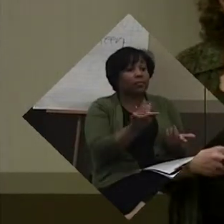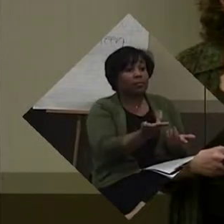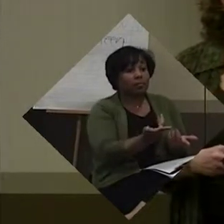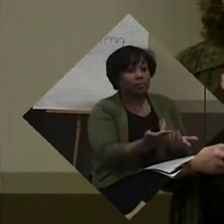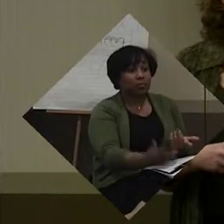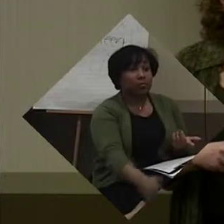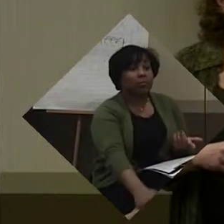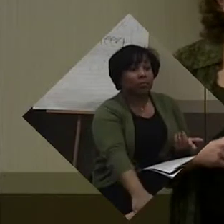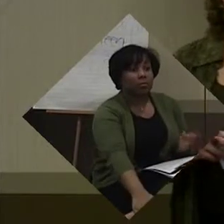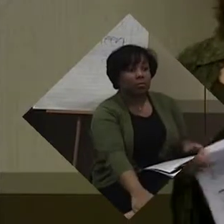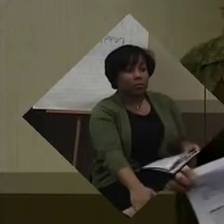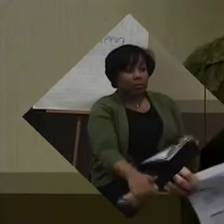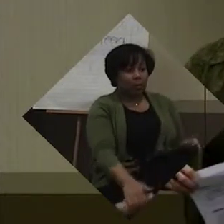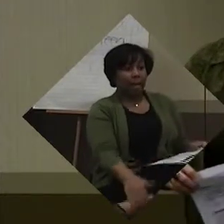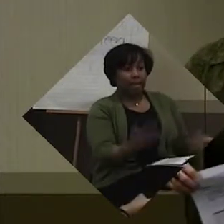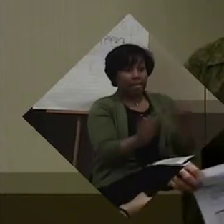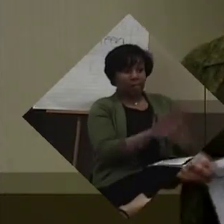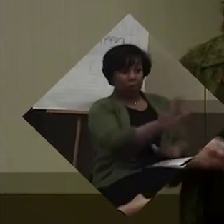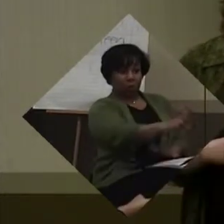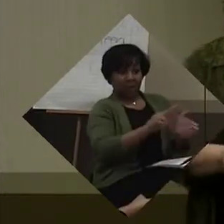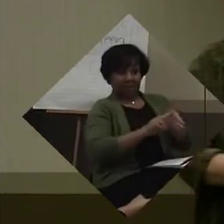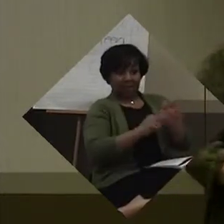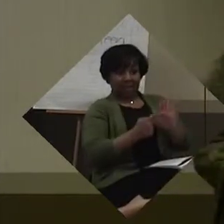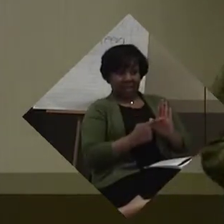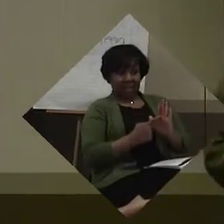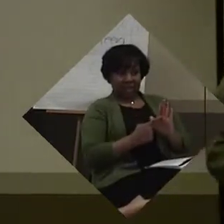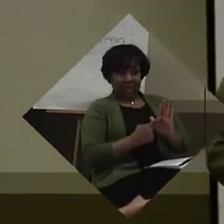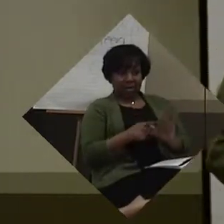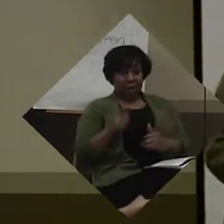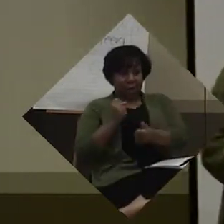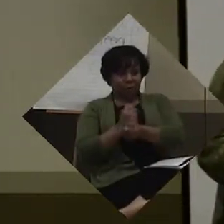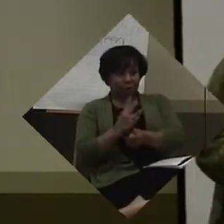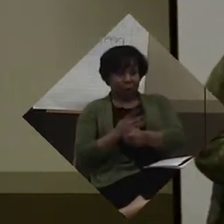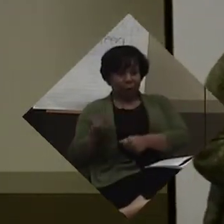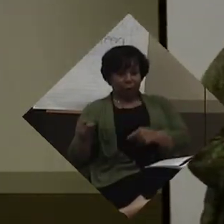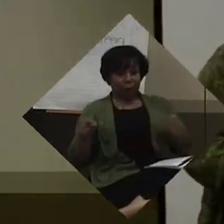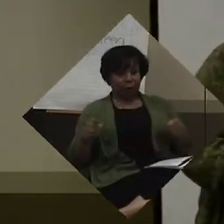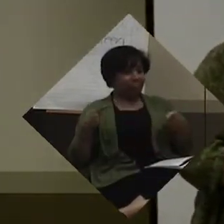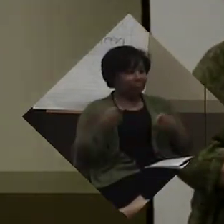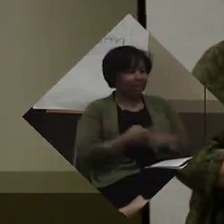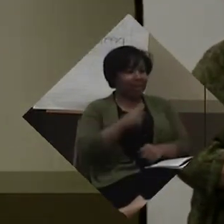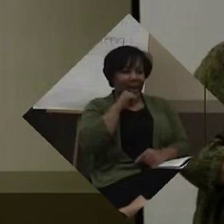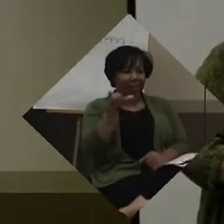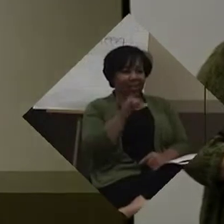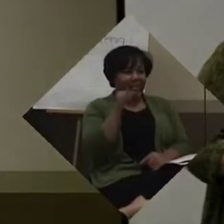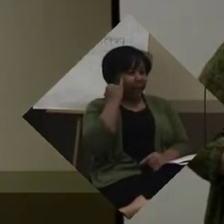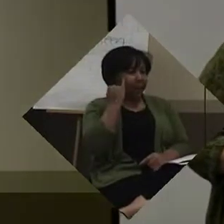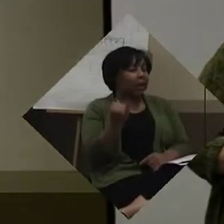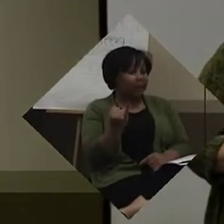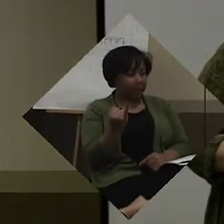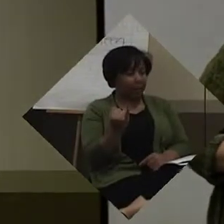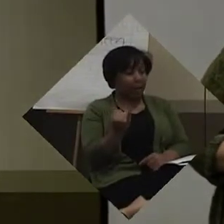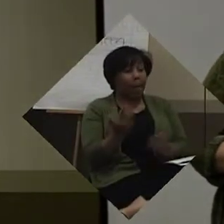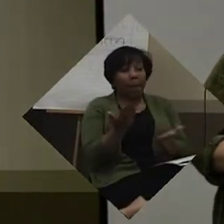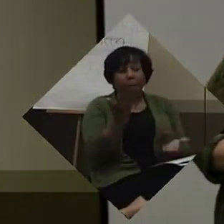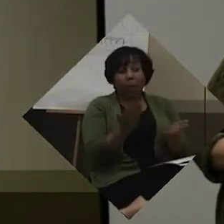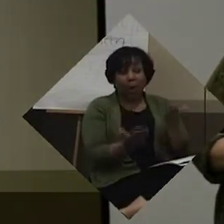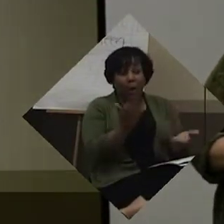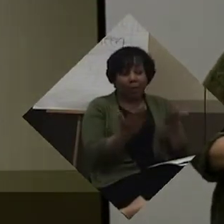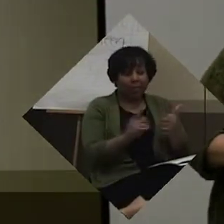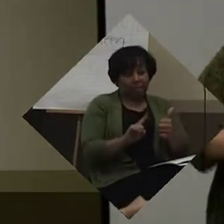Okay? Maybe your definition of tantrum and the social worker's definition of tantrum are not the same thing. Perhaps at